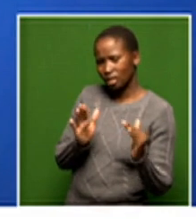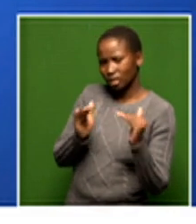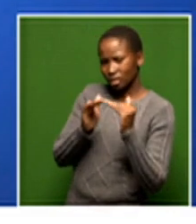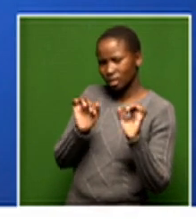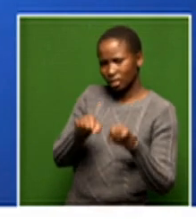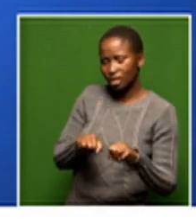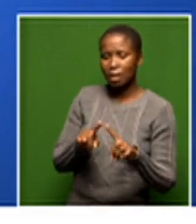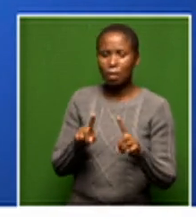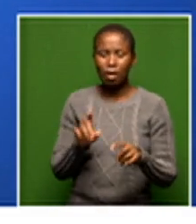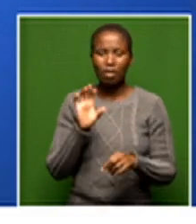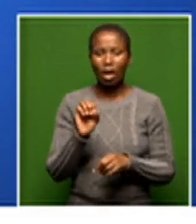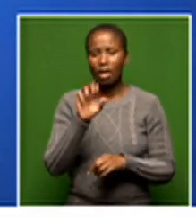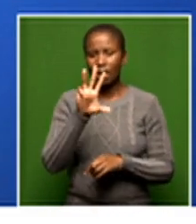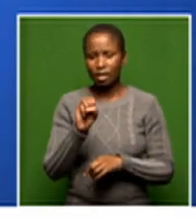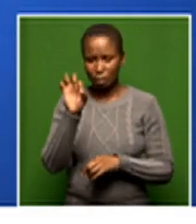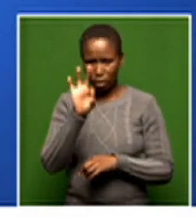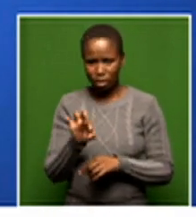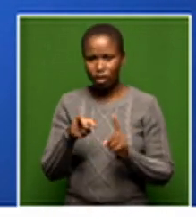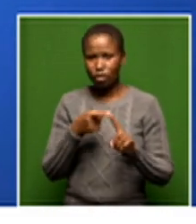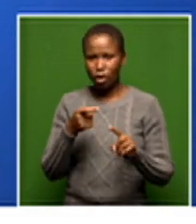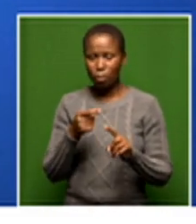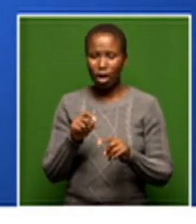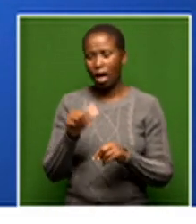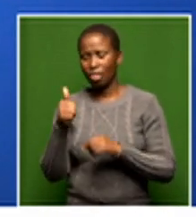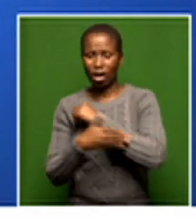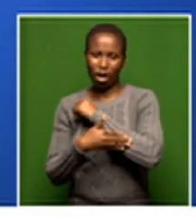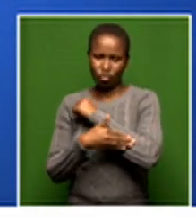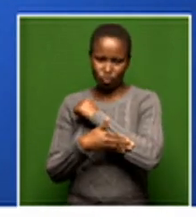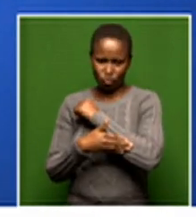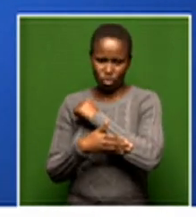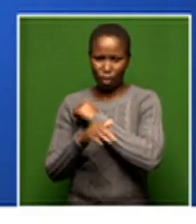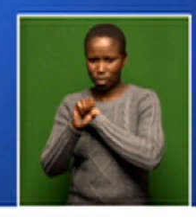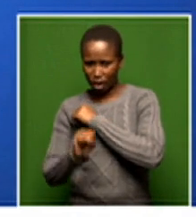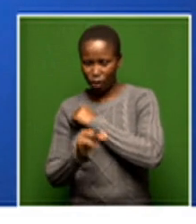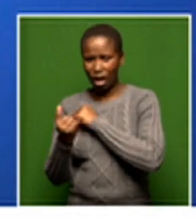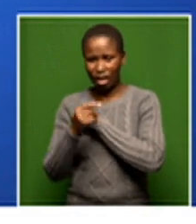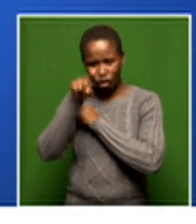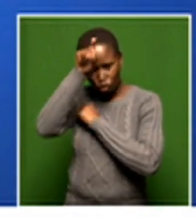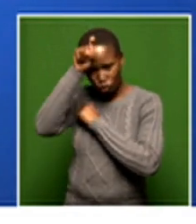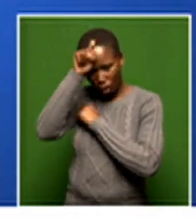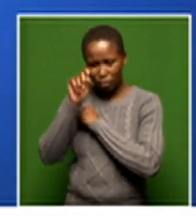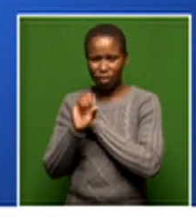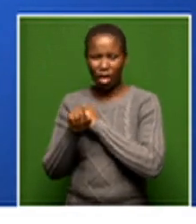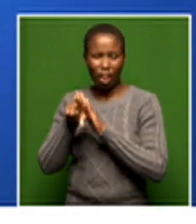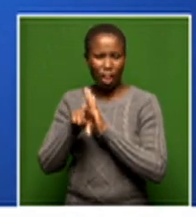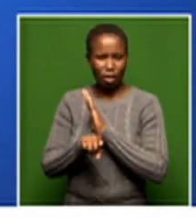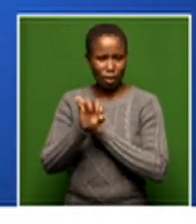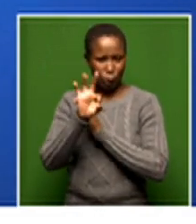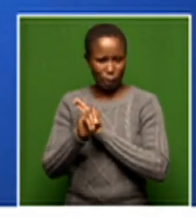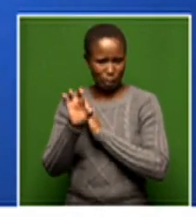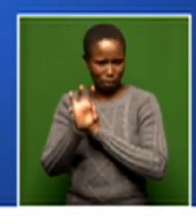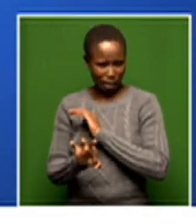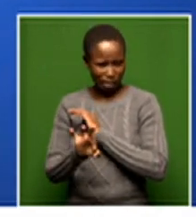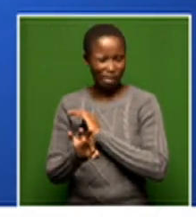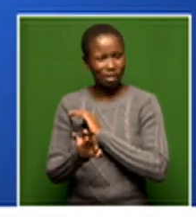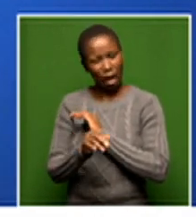varies from 90% in some countries, like Egypt, to less than 30% in other countries like